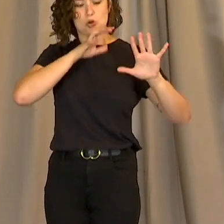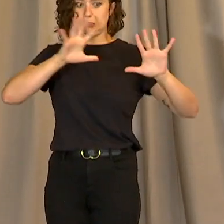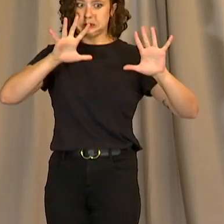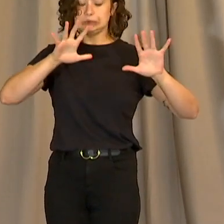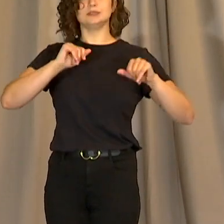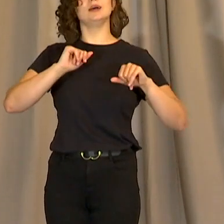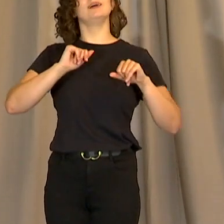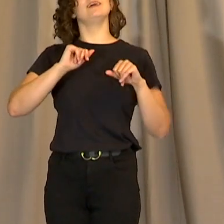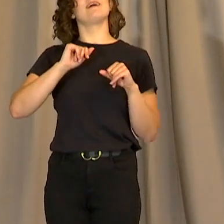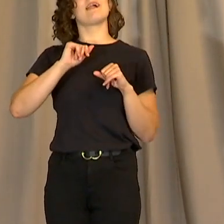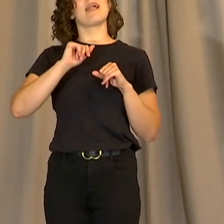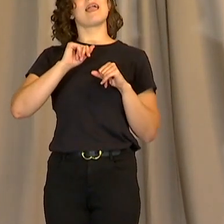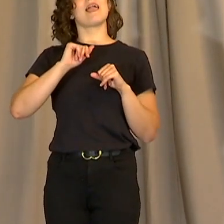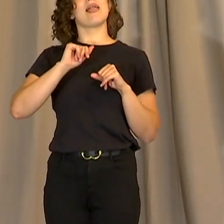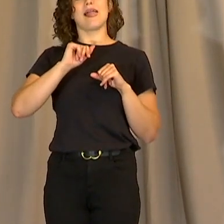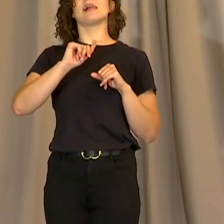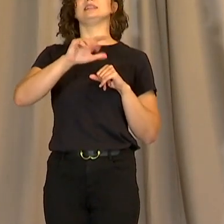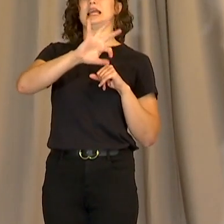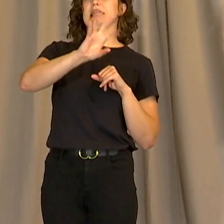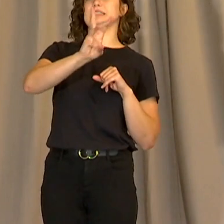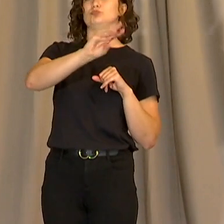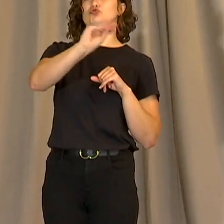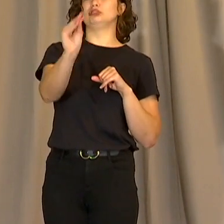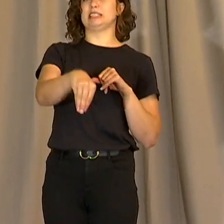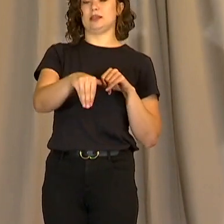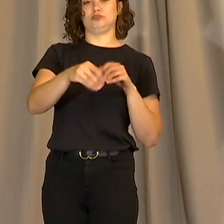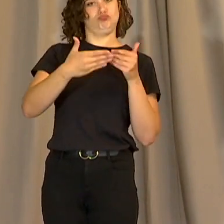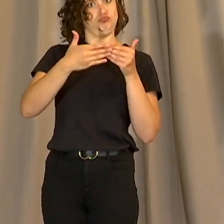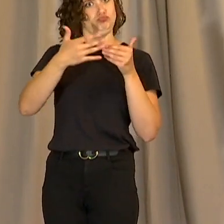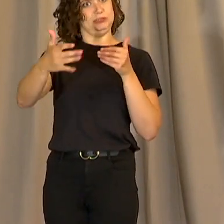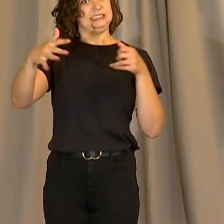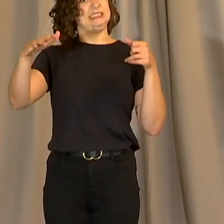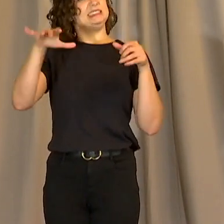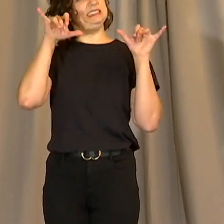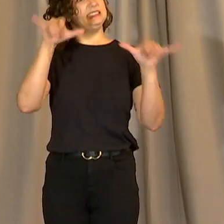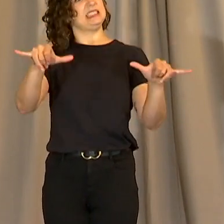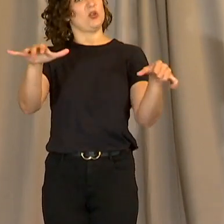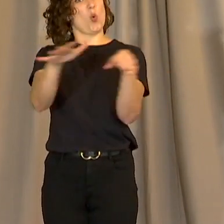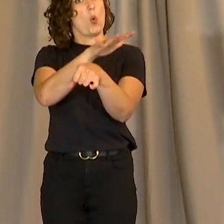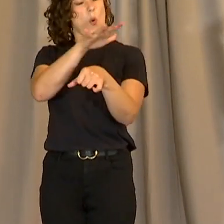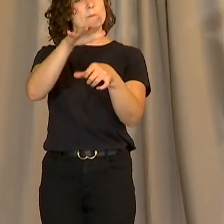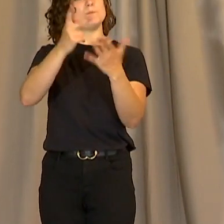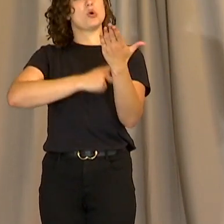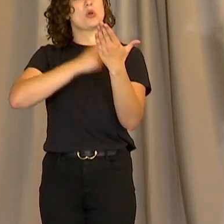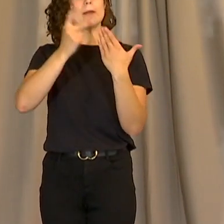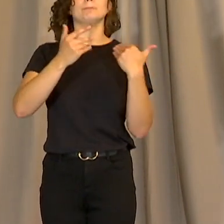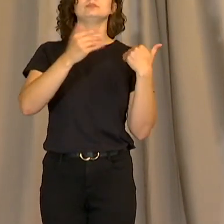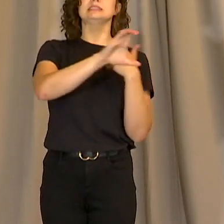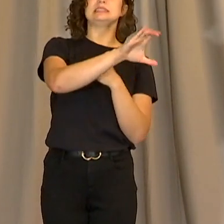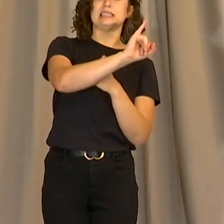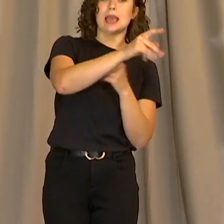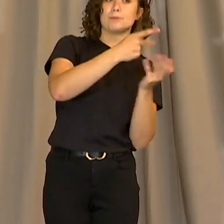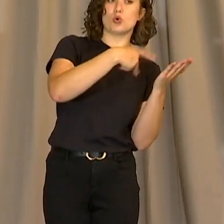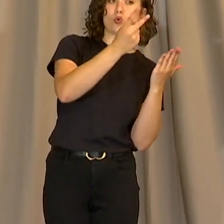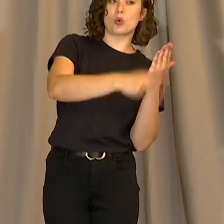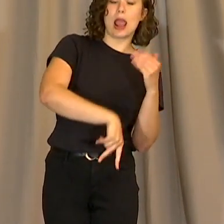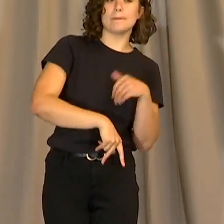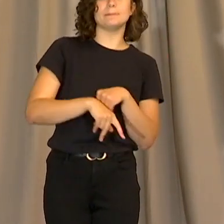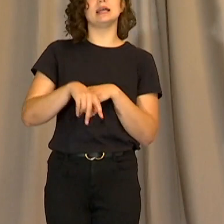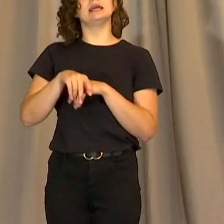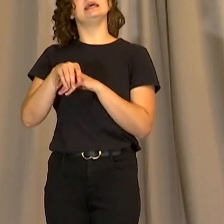have stayed the entire program. So we have a CI program and an EI program, a pair pro to teacher program,